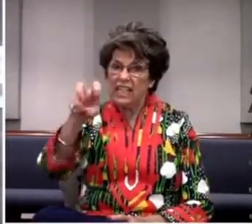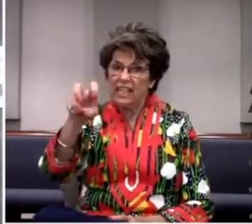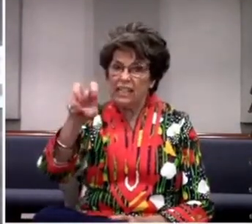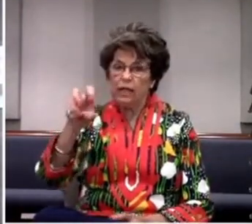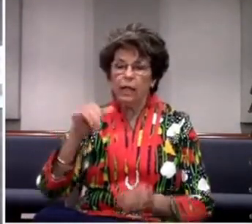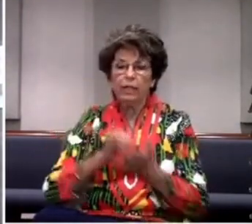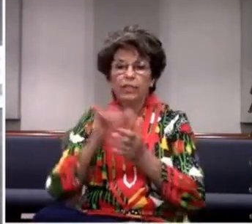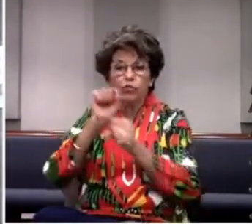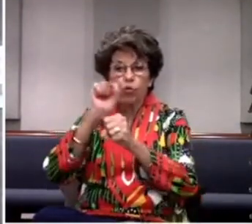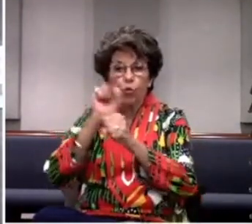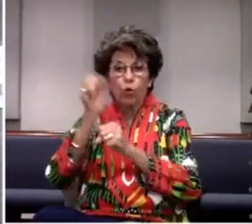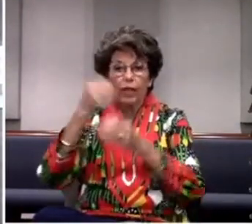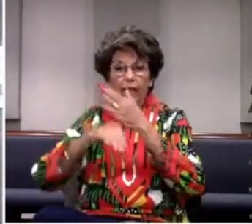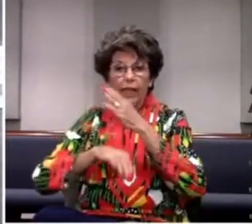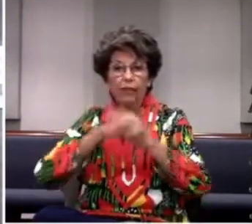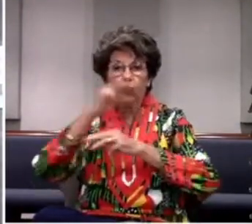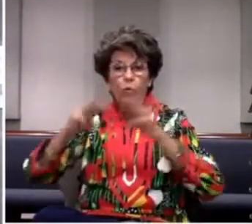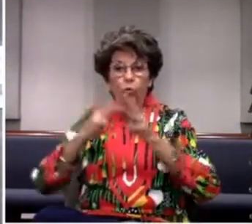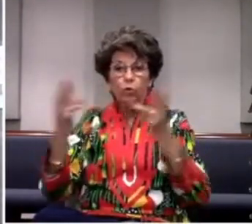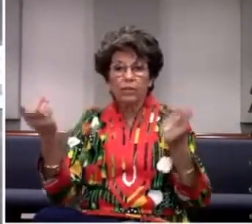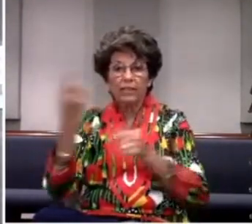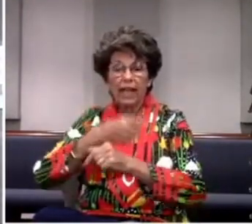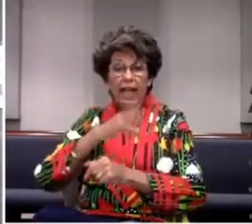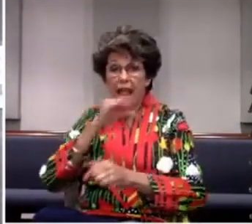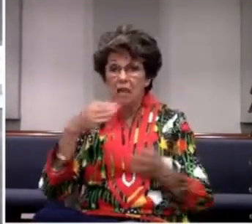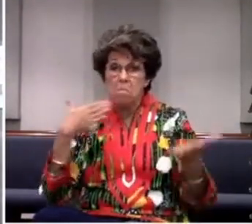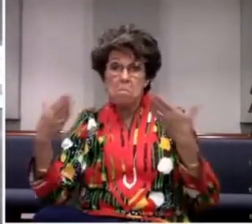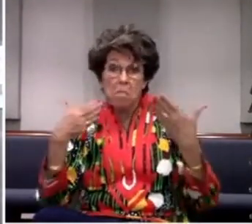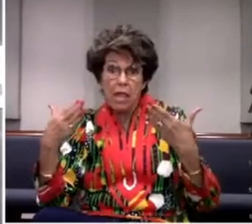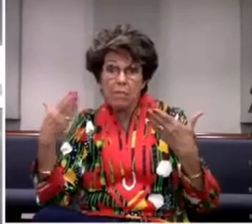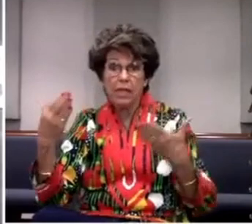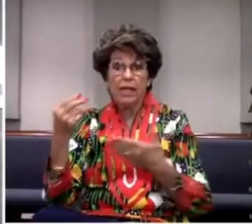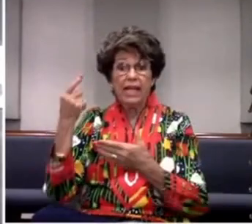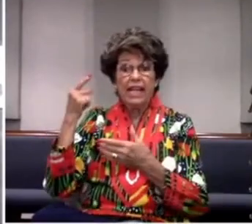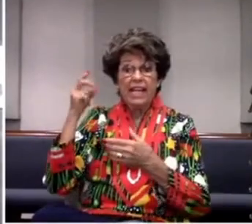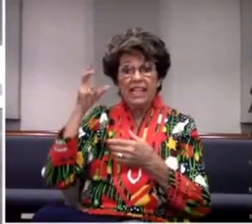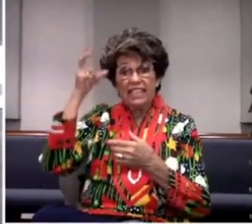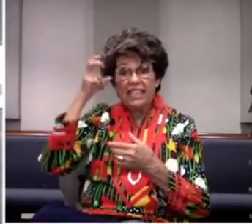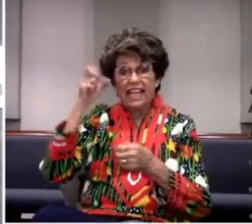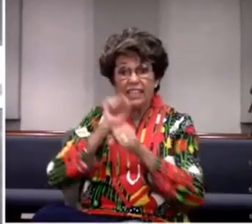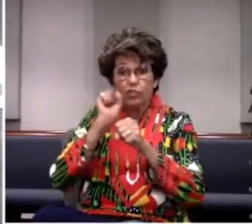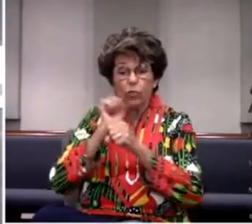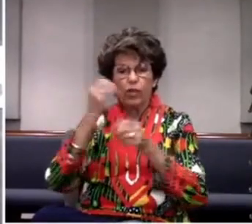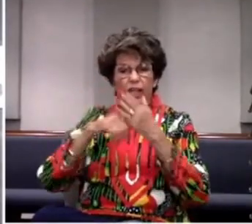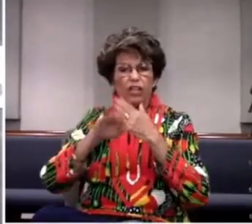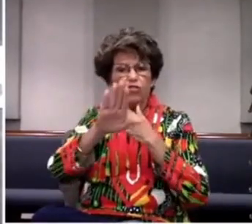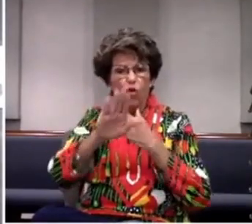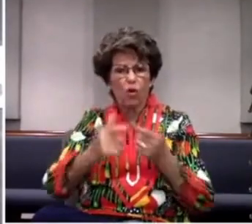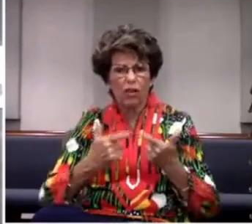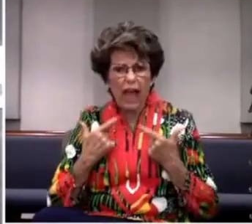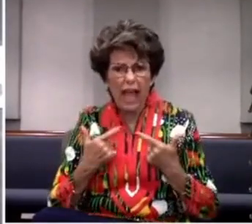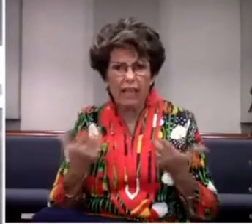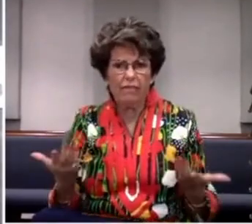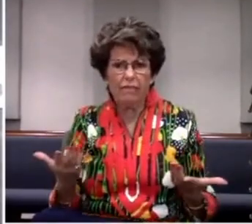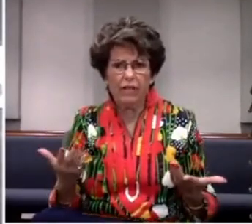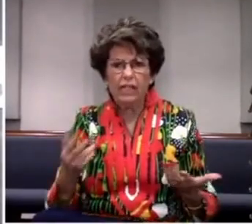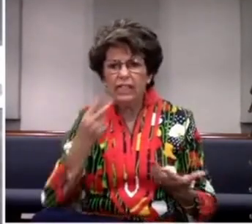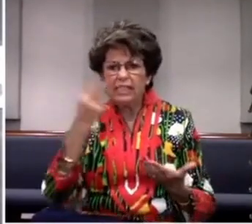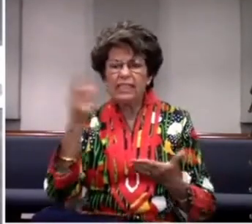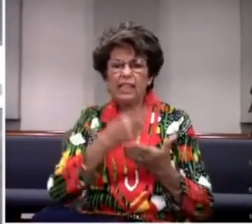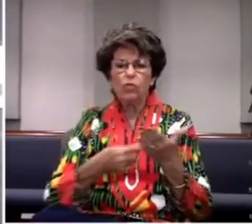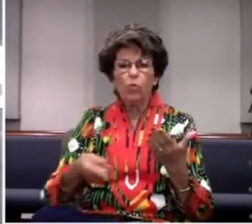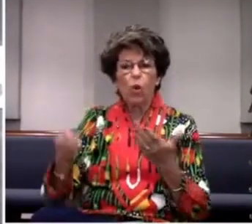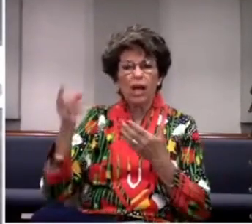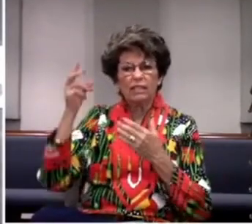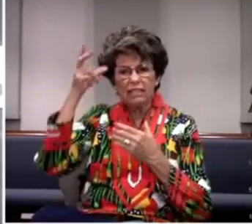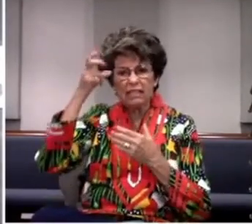today. And maybe he's working in your life. Come back, if you would, in Genesis chapter 3 and see what he does.